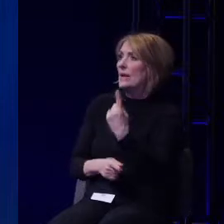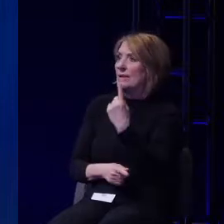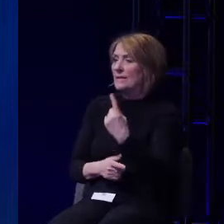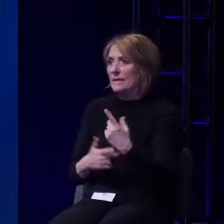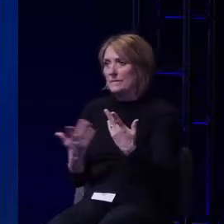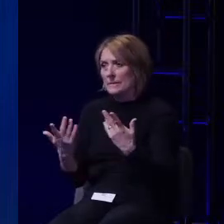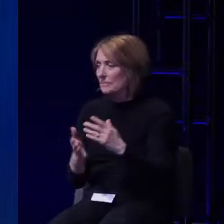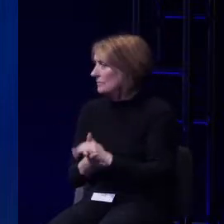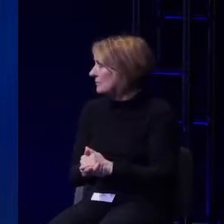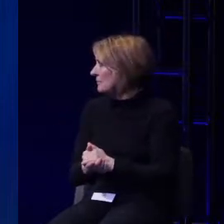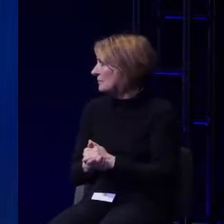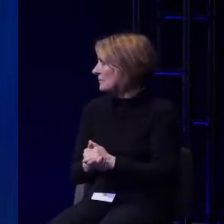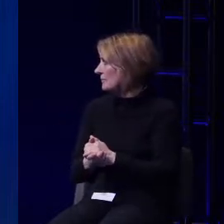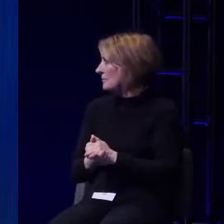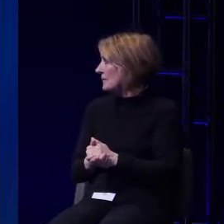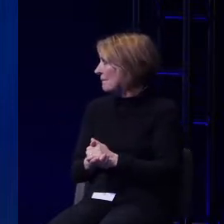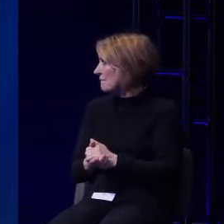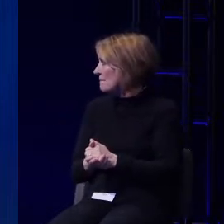you think, well,